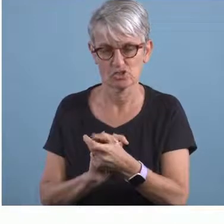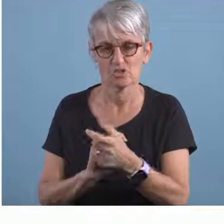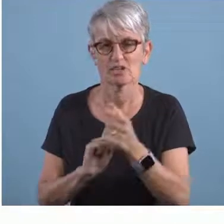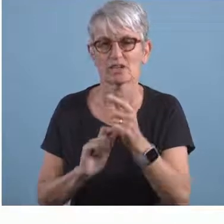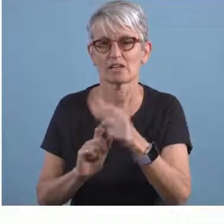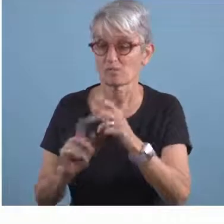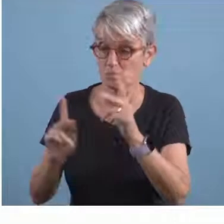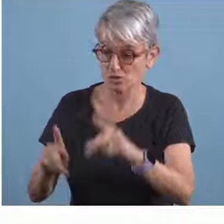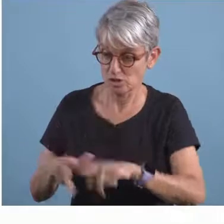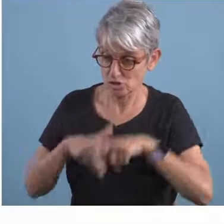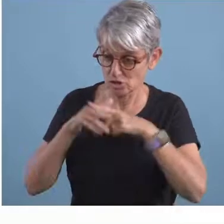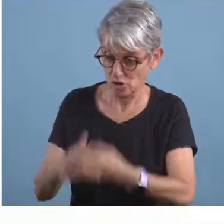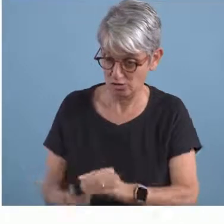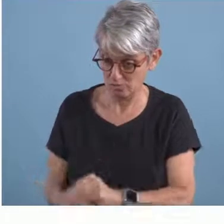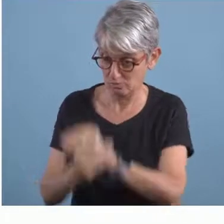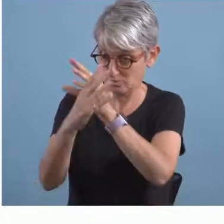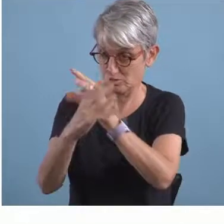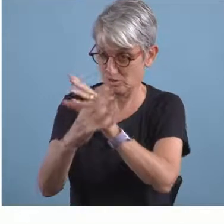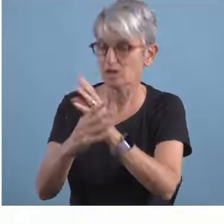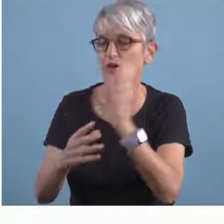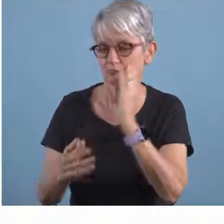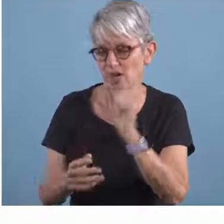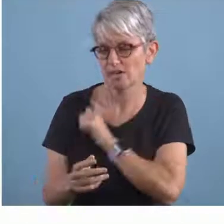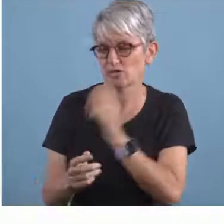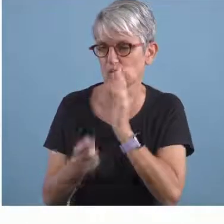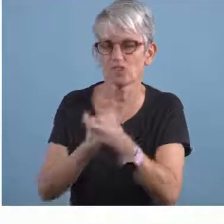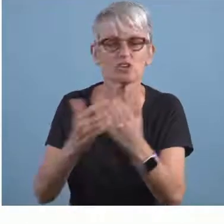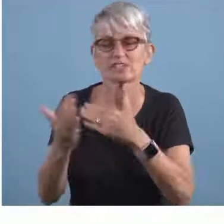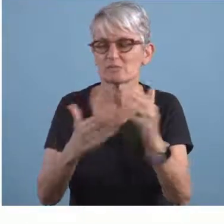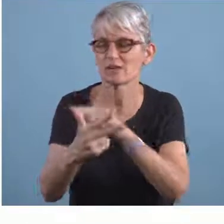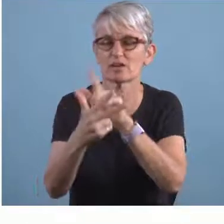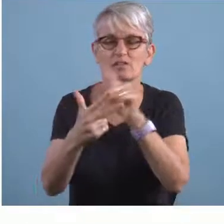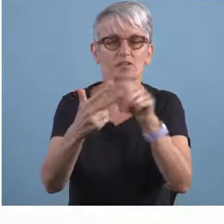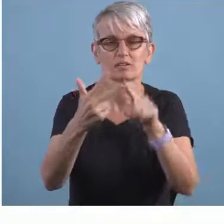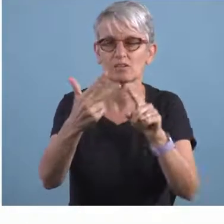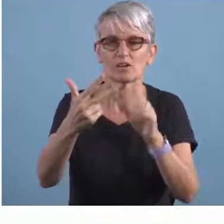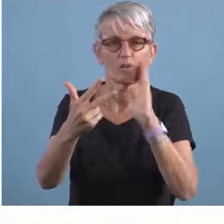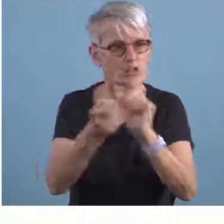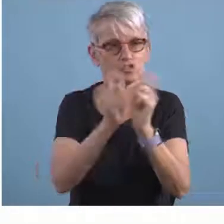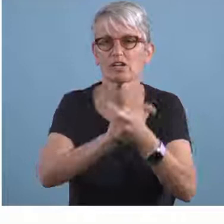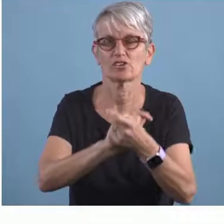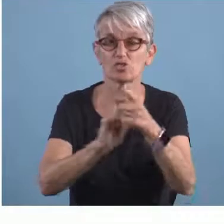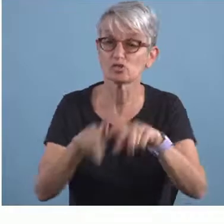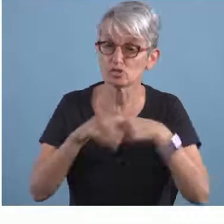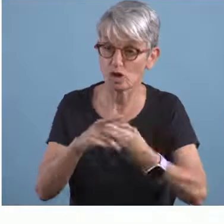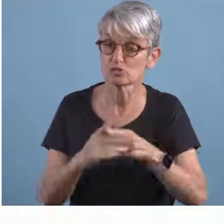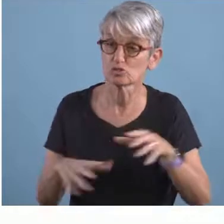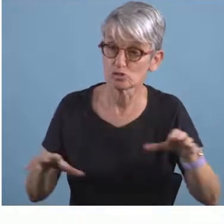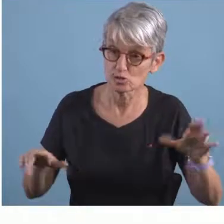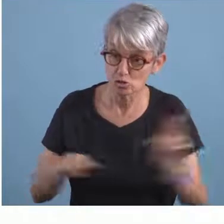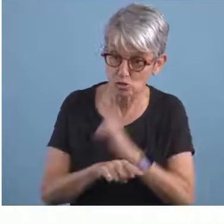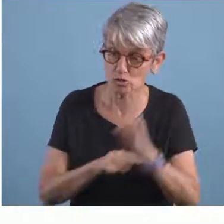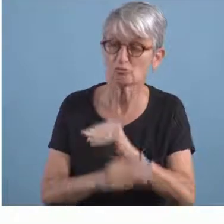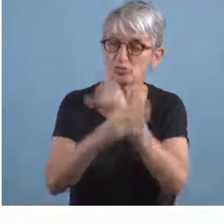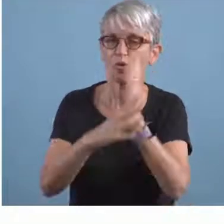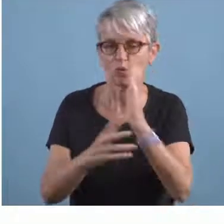telepractice. So whichever category described you, chances are it's going to change once you start doing